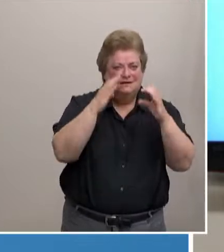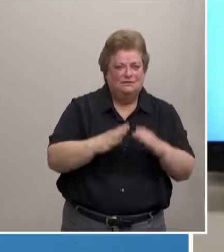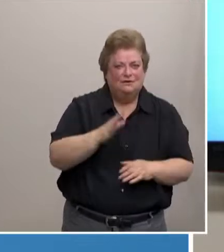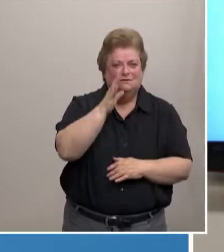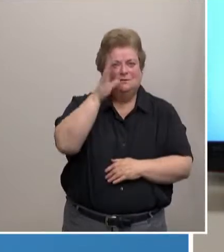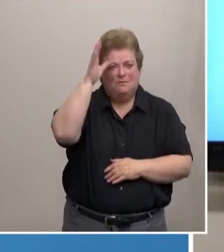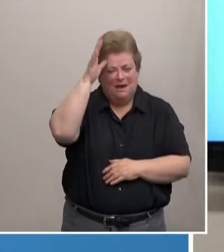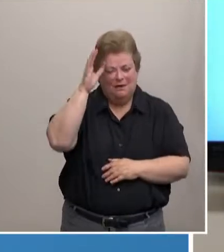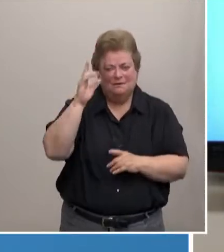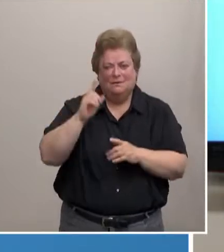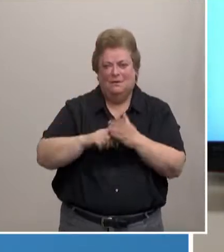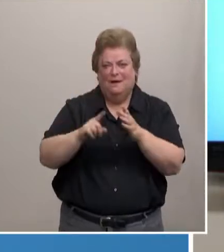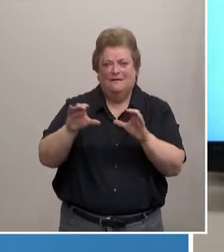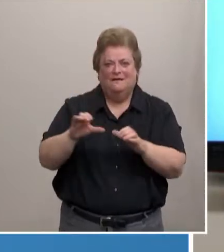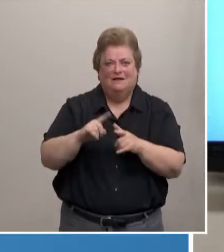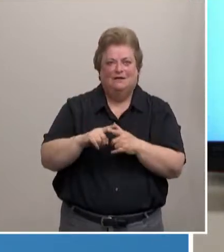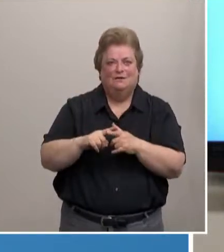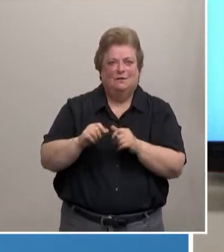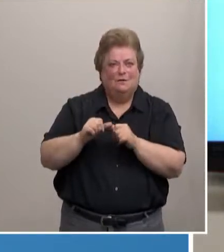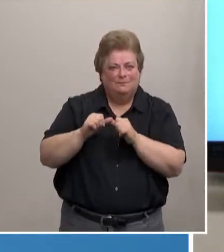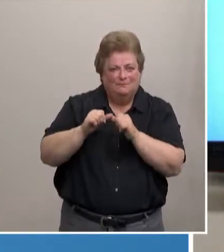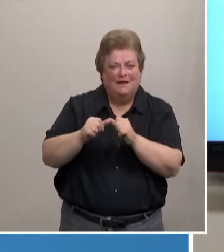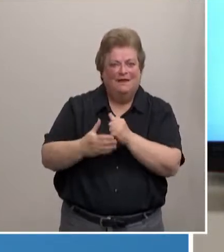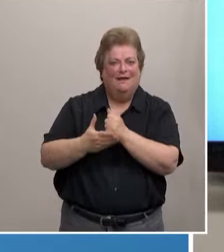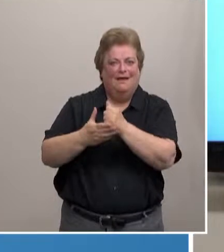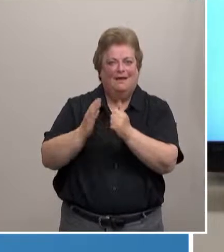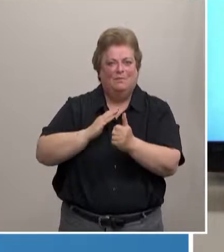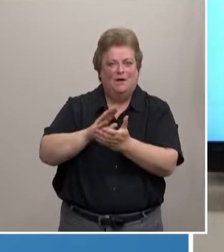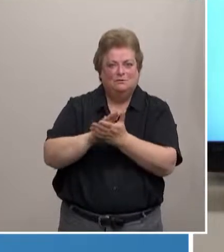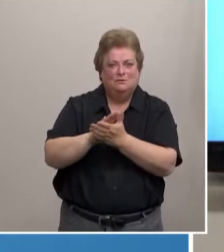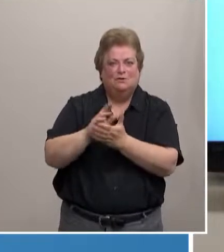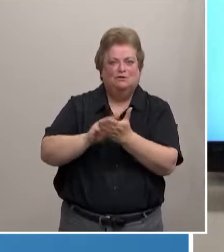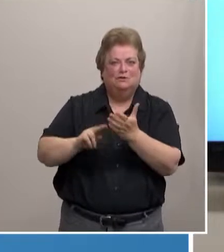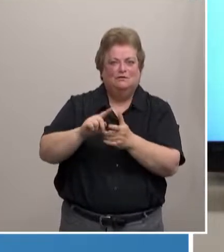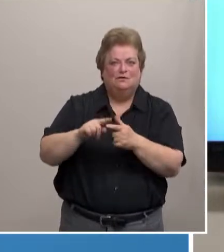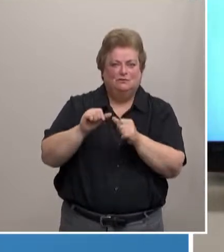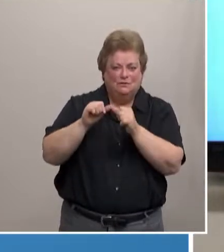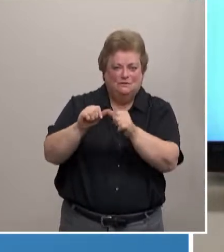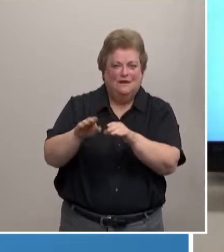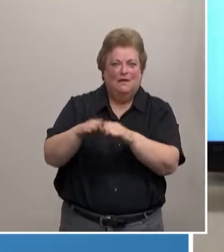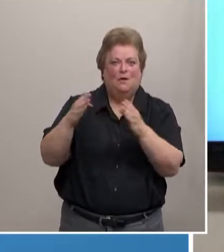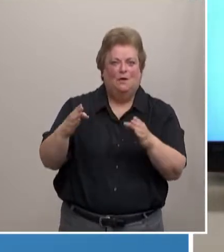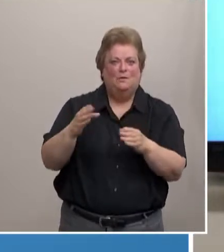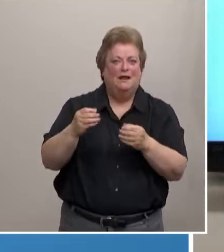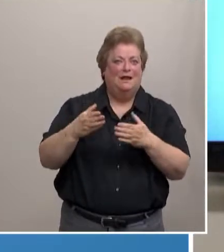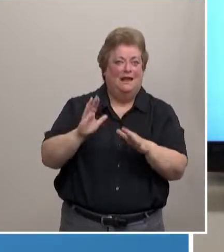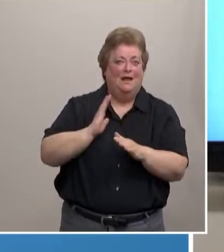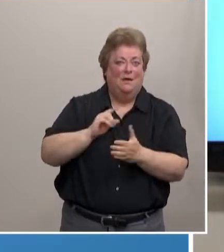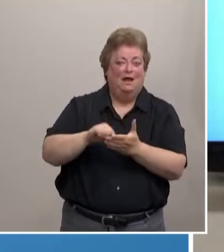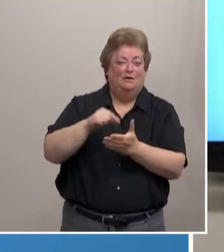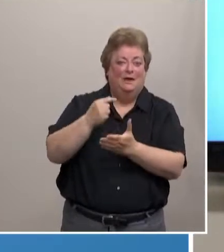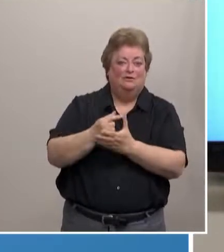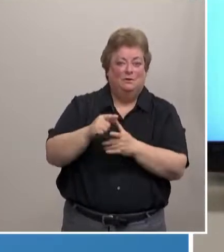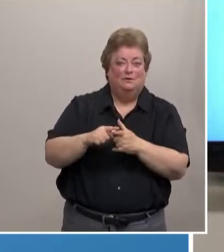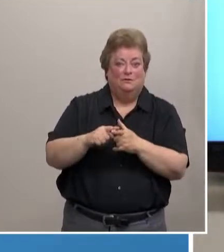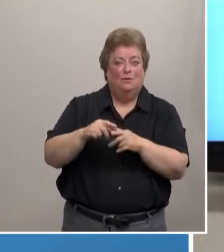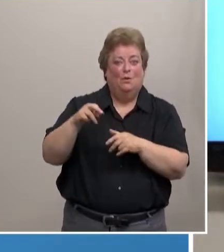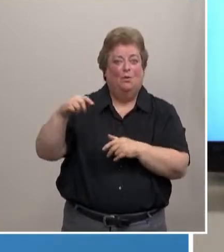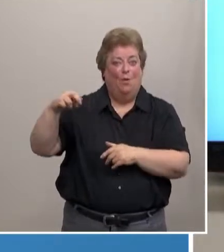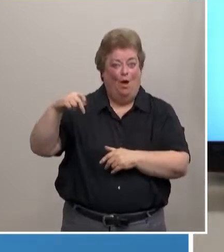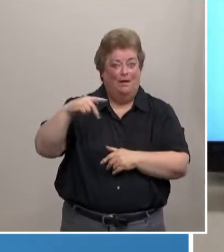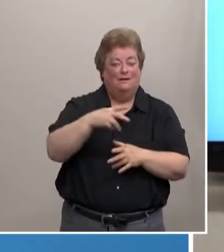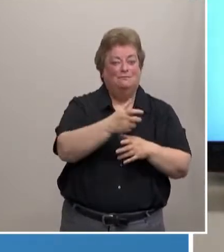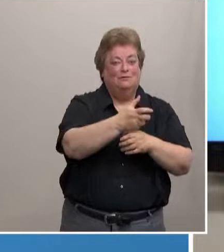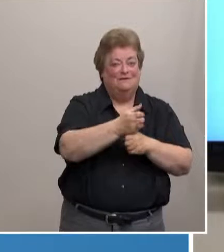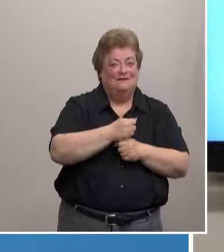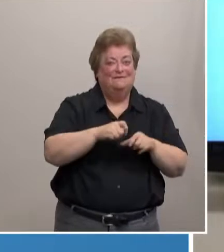have done to enable our schools and universities to be open to our children all year and to allow for our graduates to walk across their stages this month.